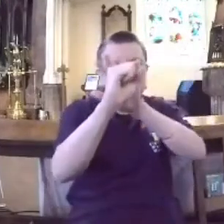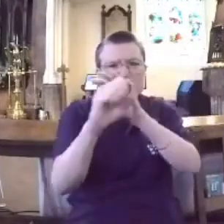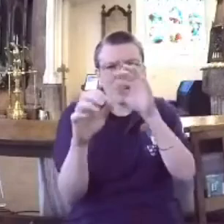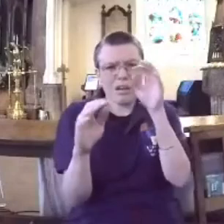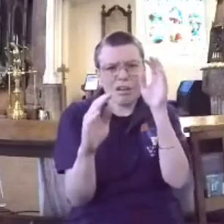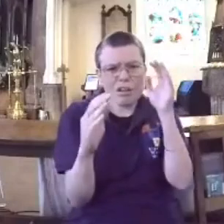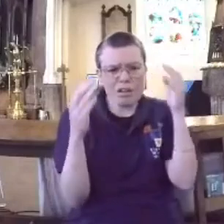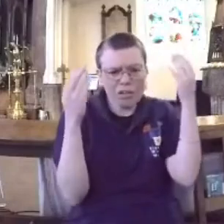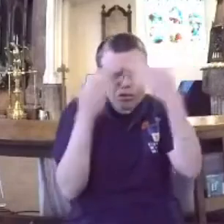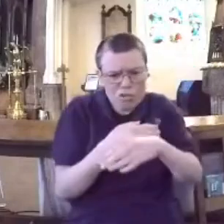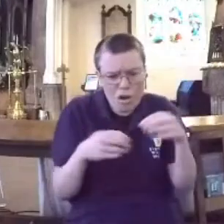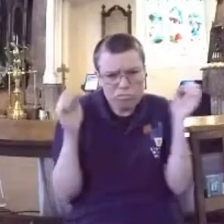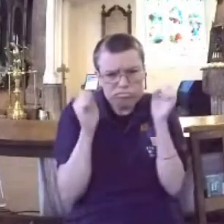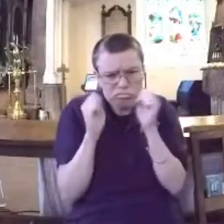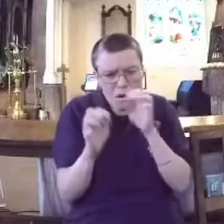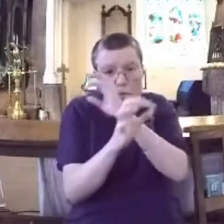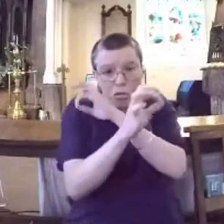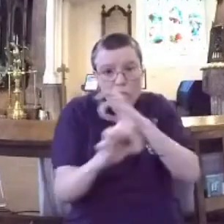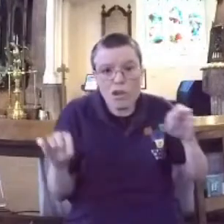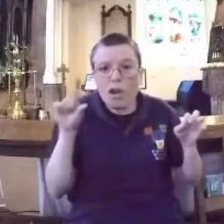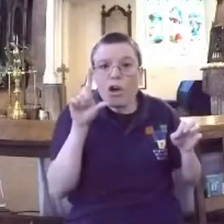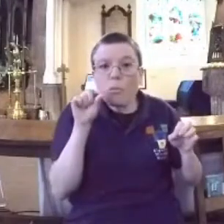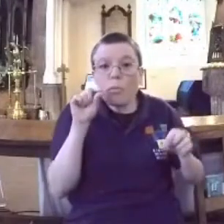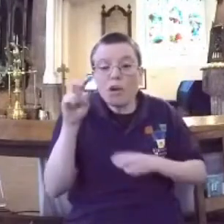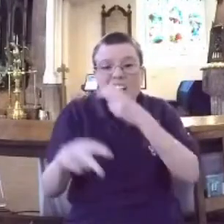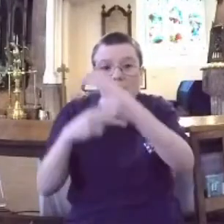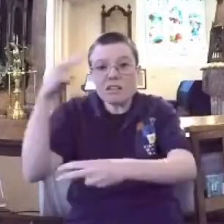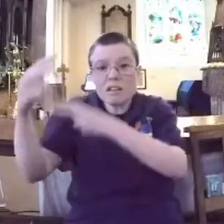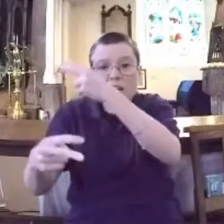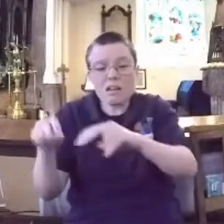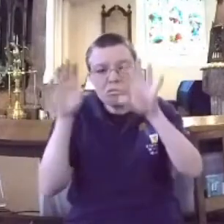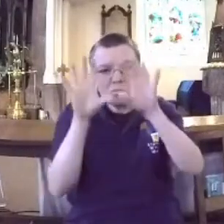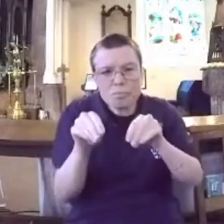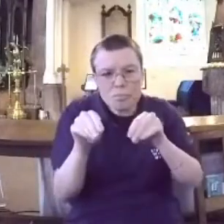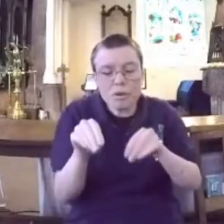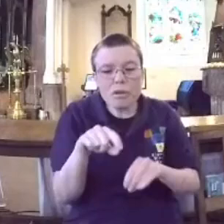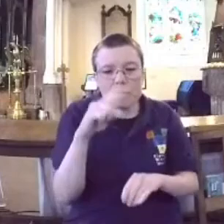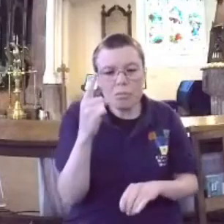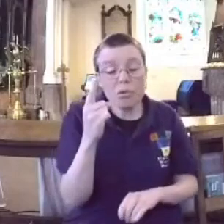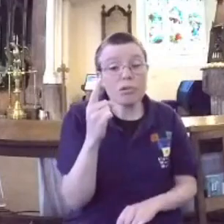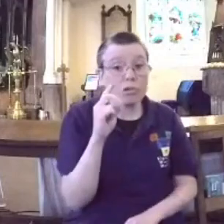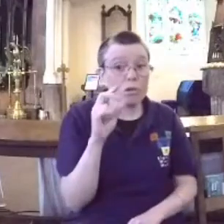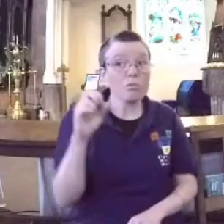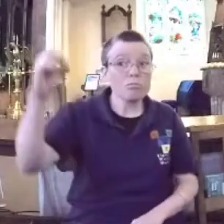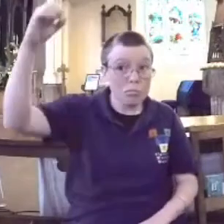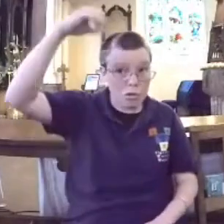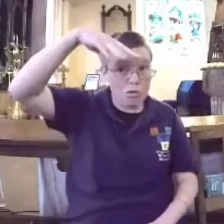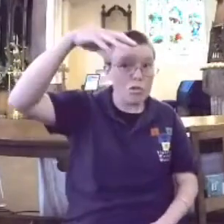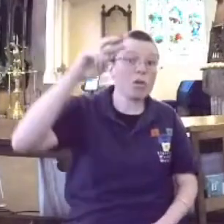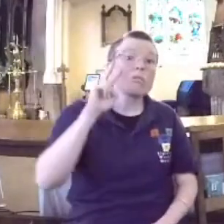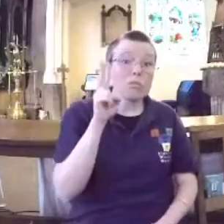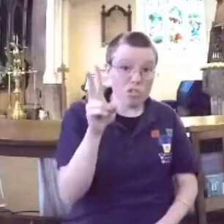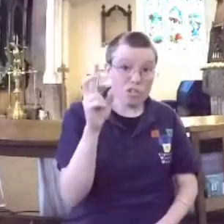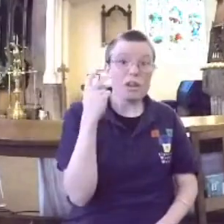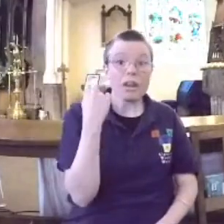silent. The birds had stopped singing. Yet the path of totality was narrow enough that the sun could still be seen shining outside the